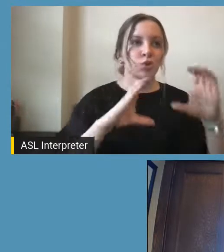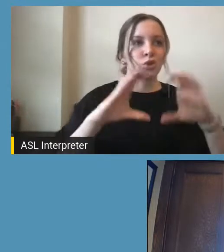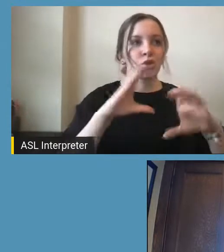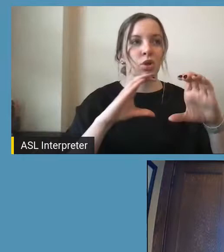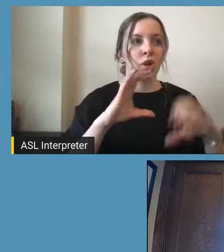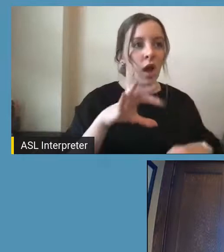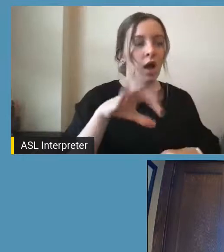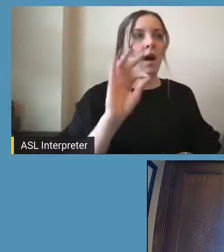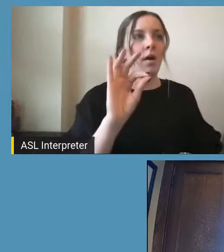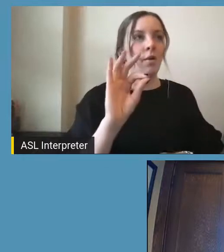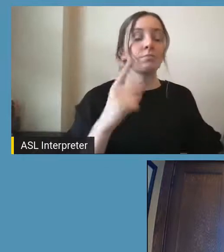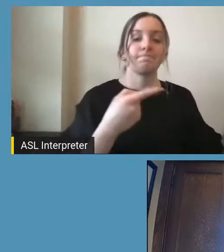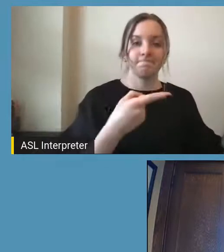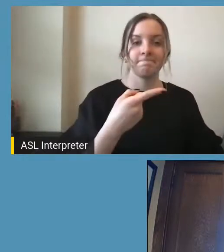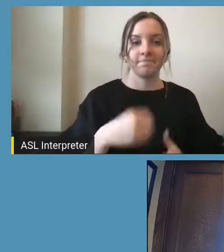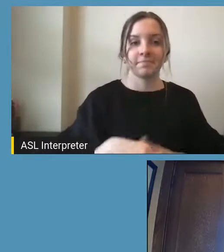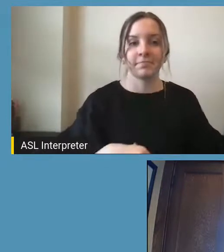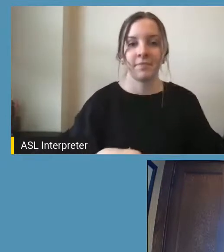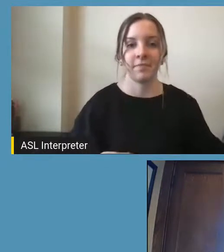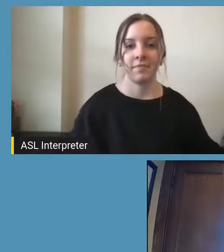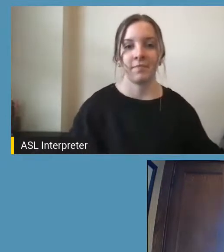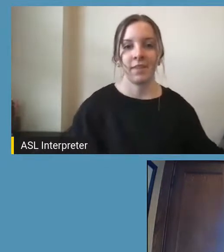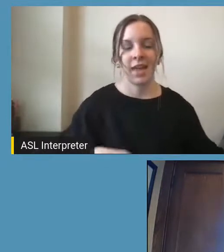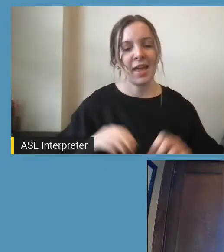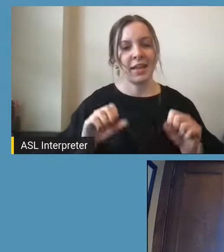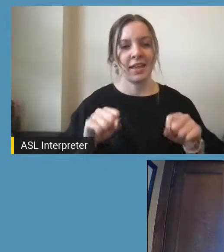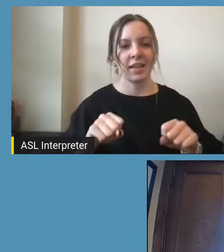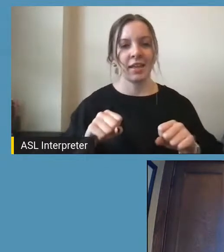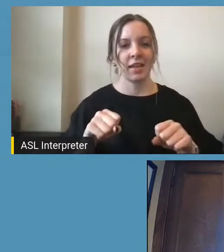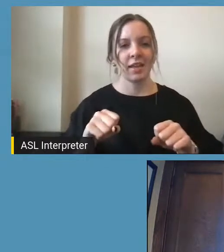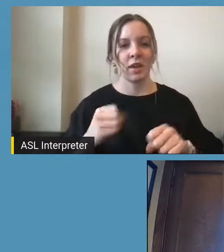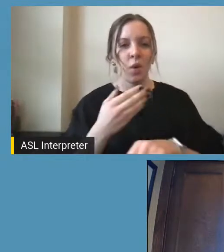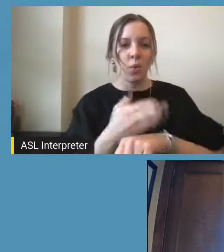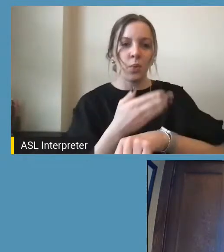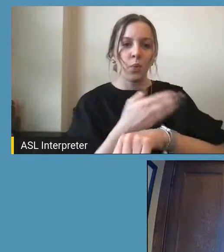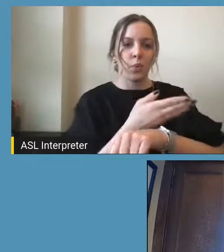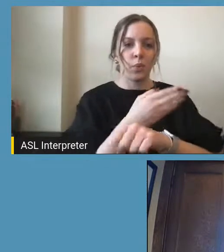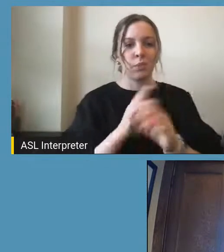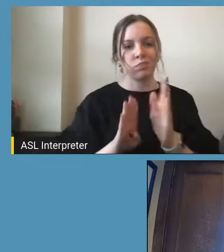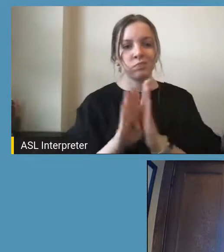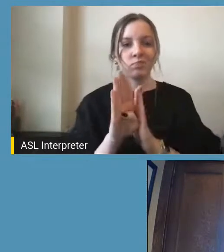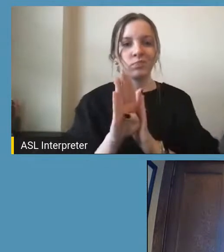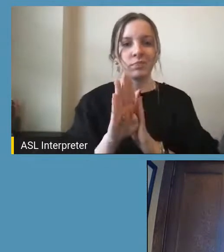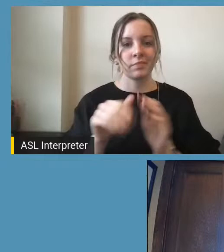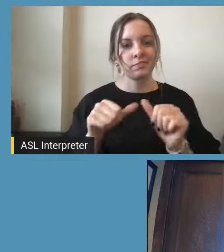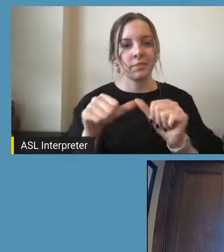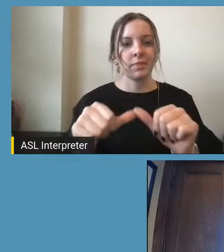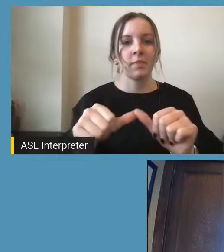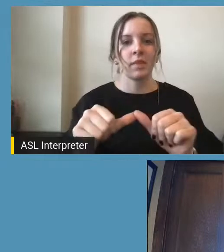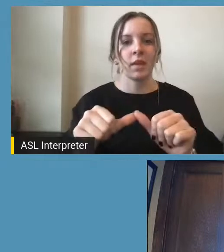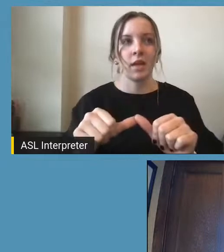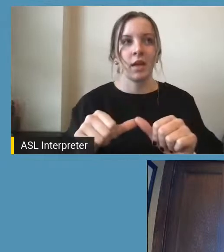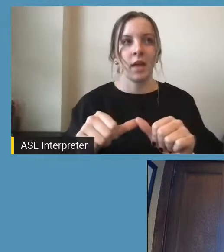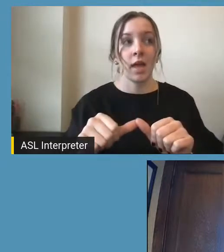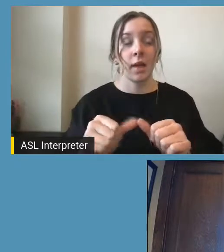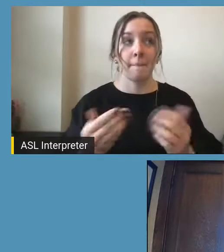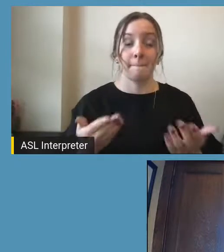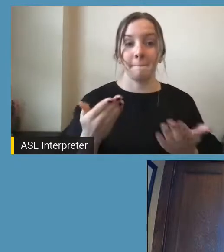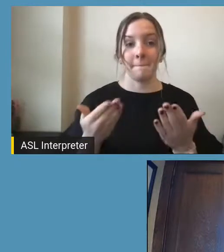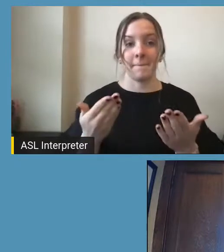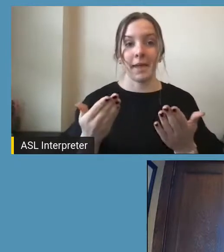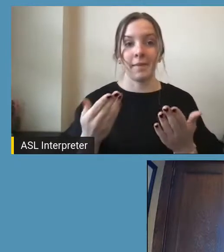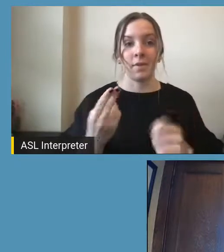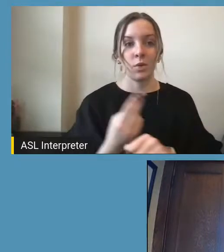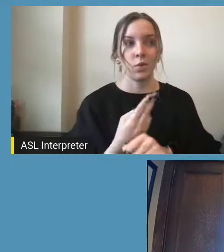take it even further and start putting that into different languages and such. And that can be quite powerful.